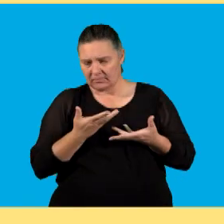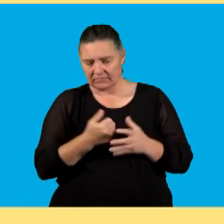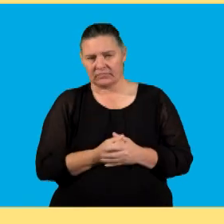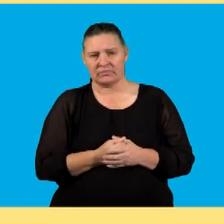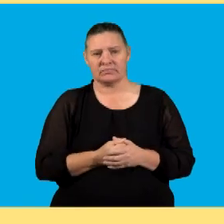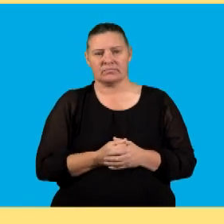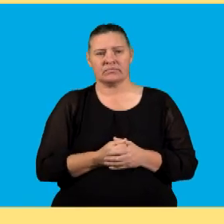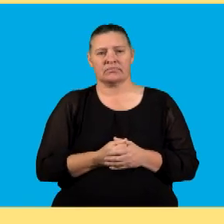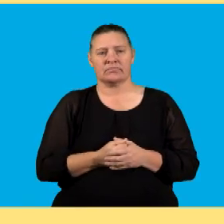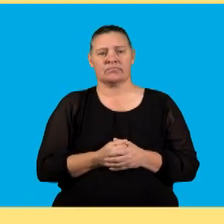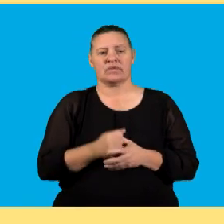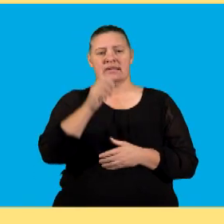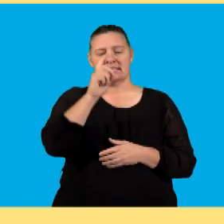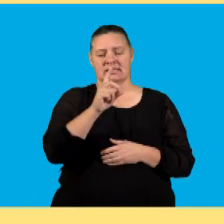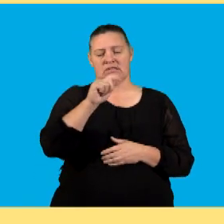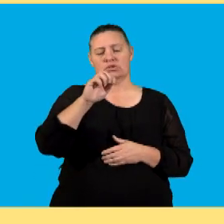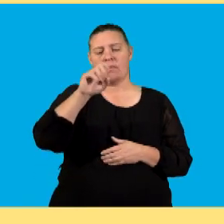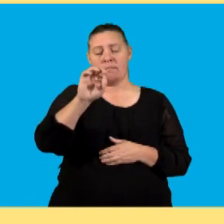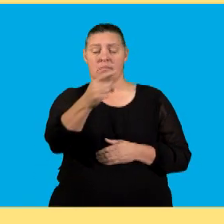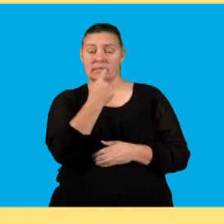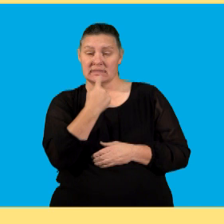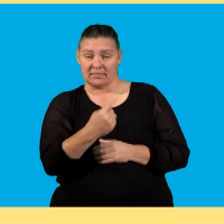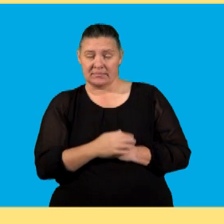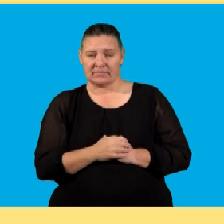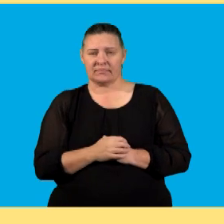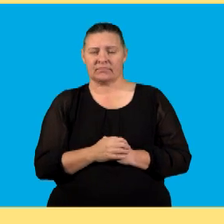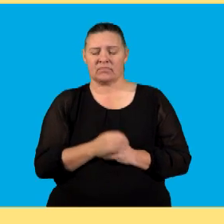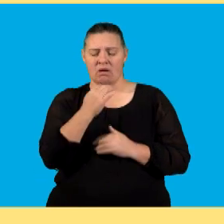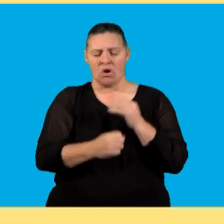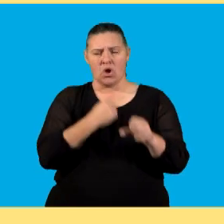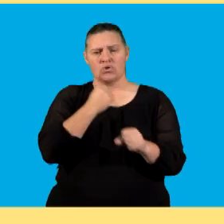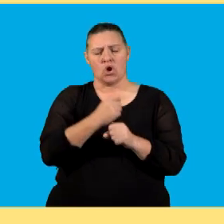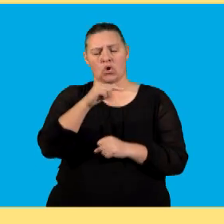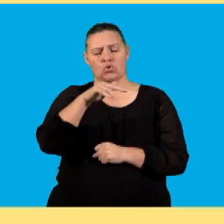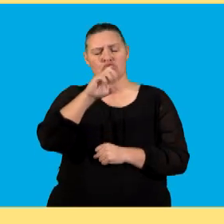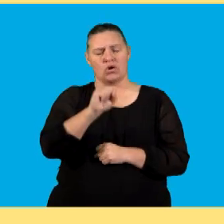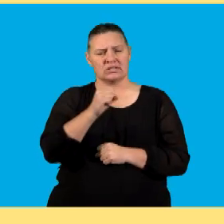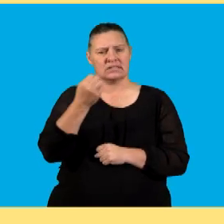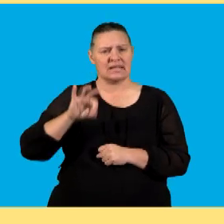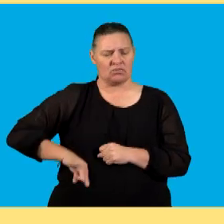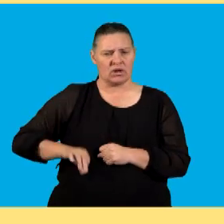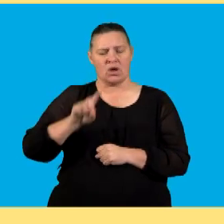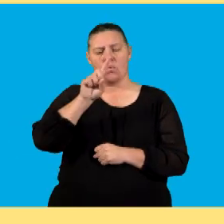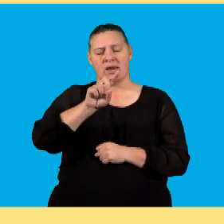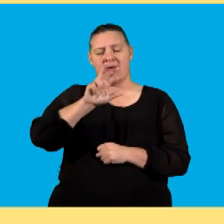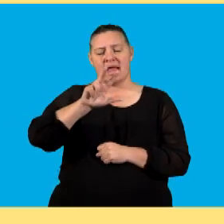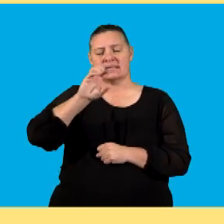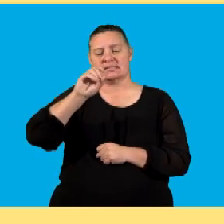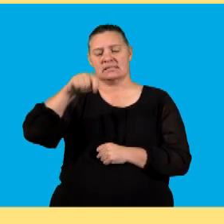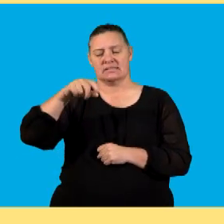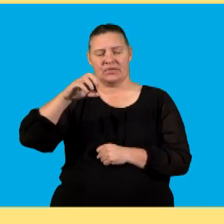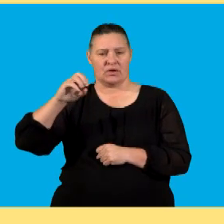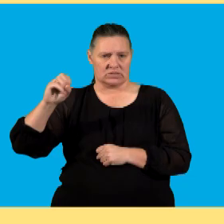information. Regarding D. Tom, they say the annual gross salary is